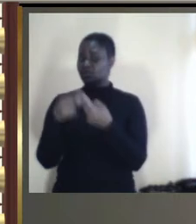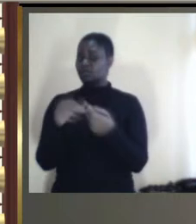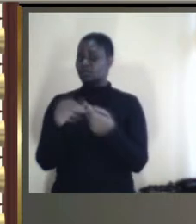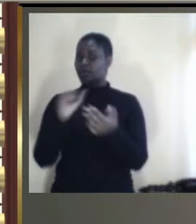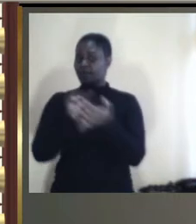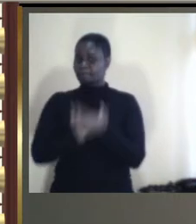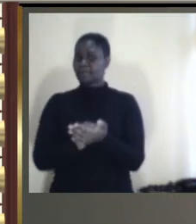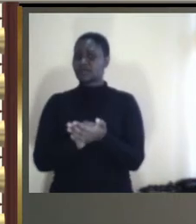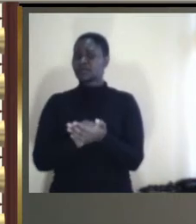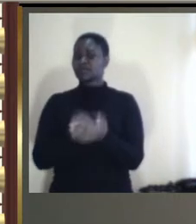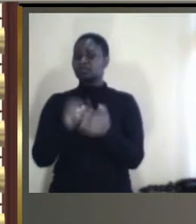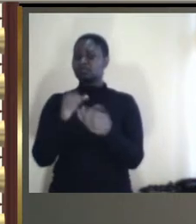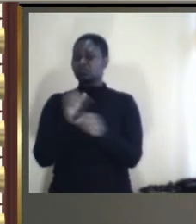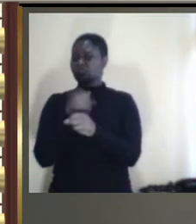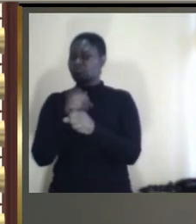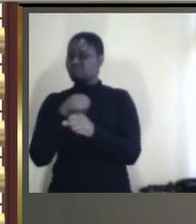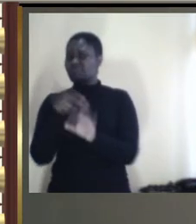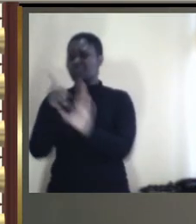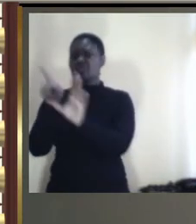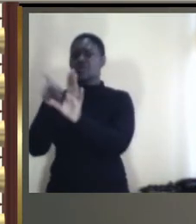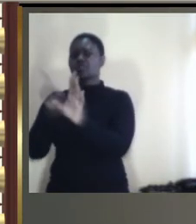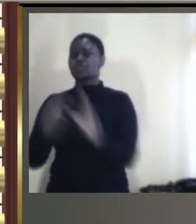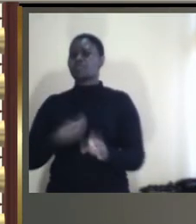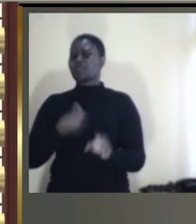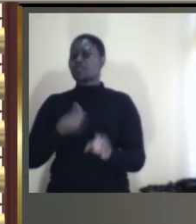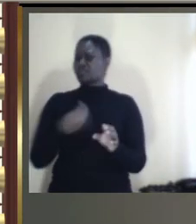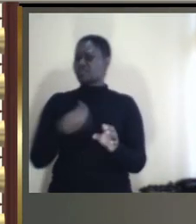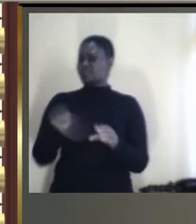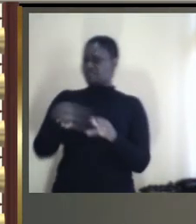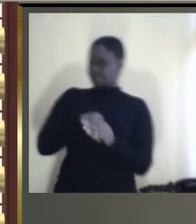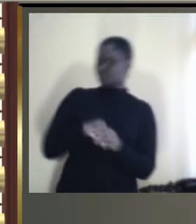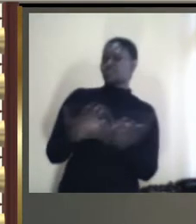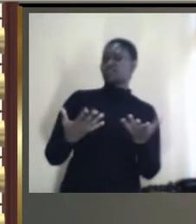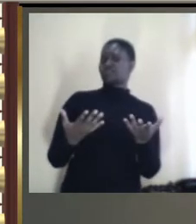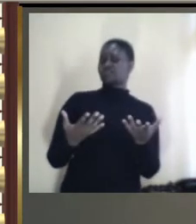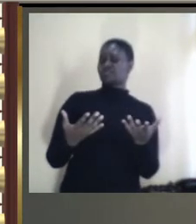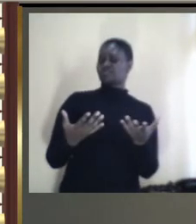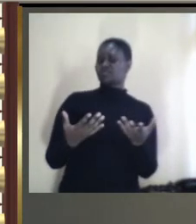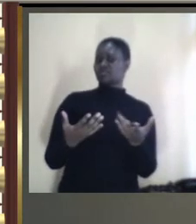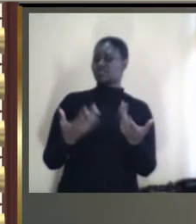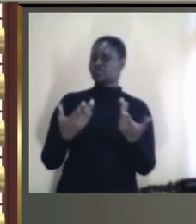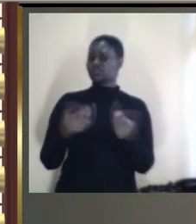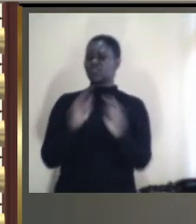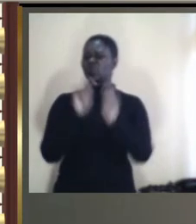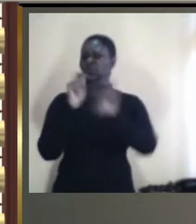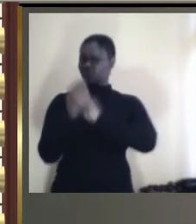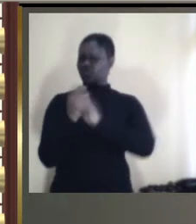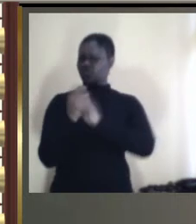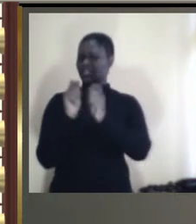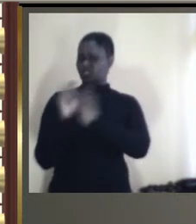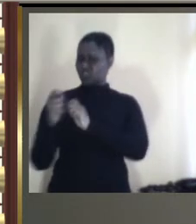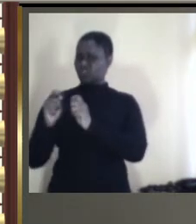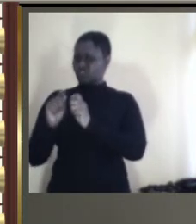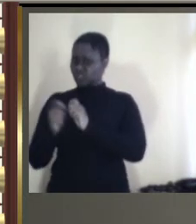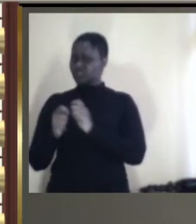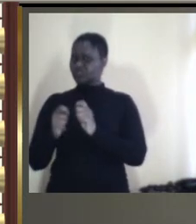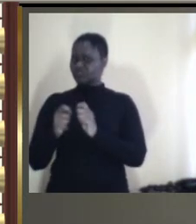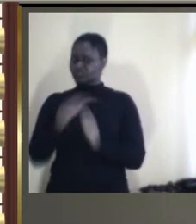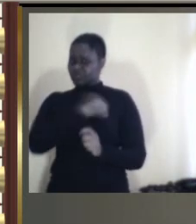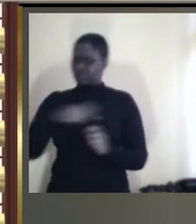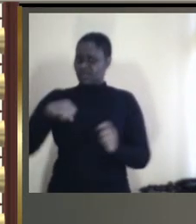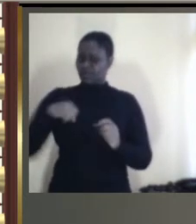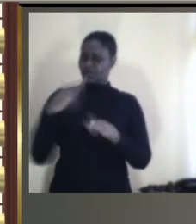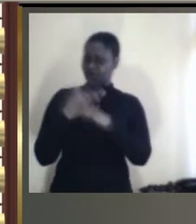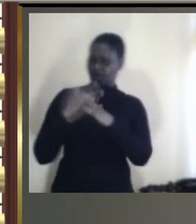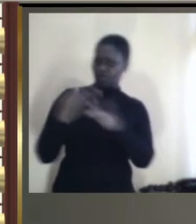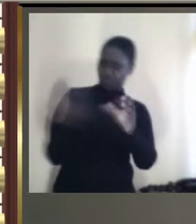for the en masse participation of youth in this venture, given its potential to change their circumstances, working together